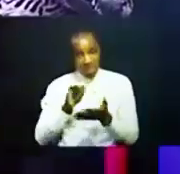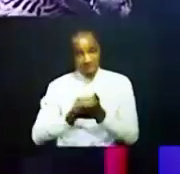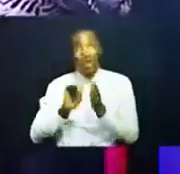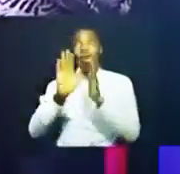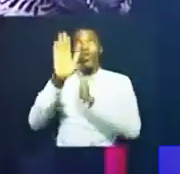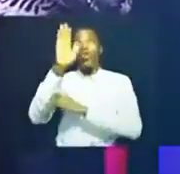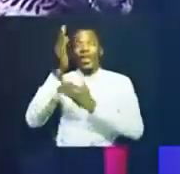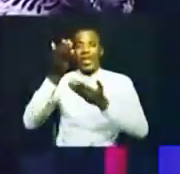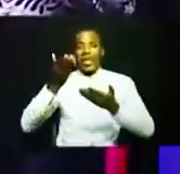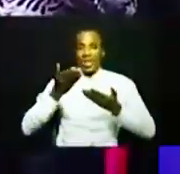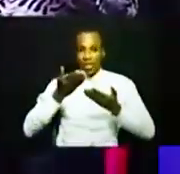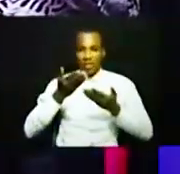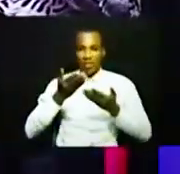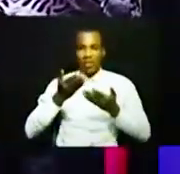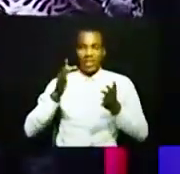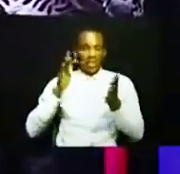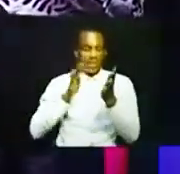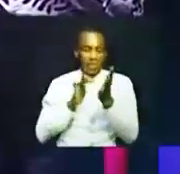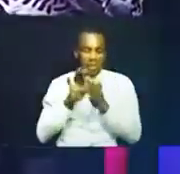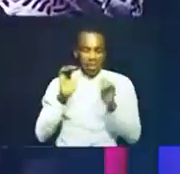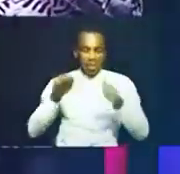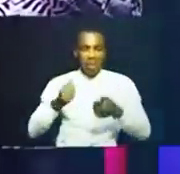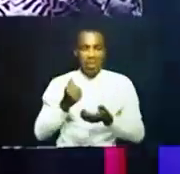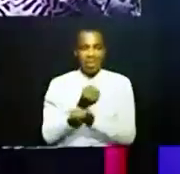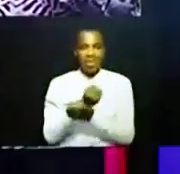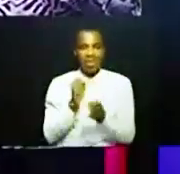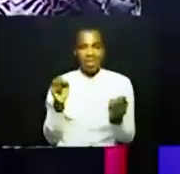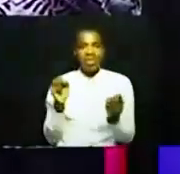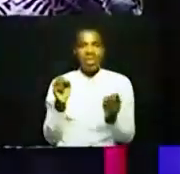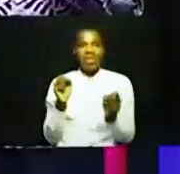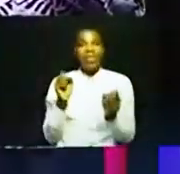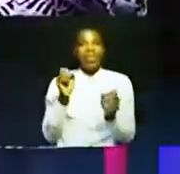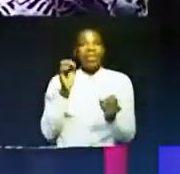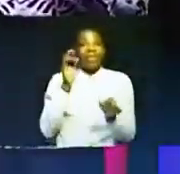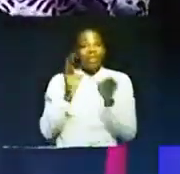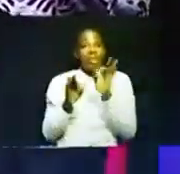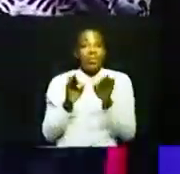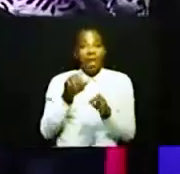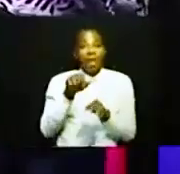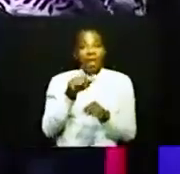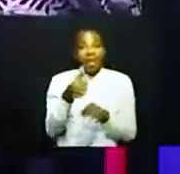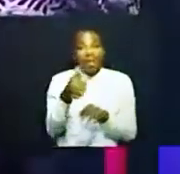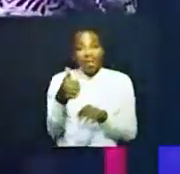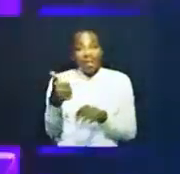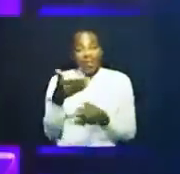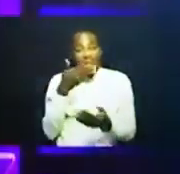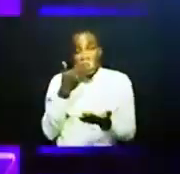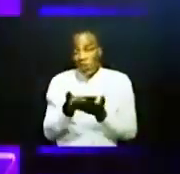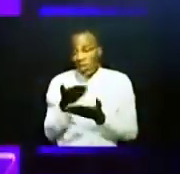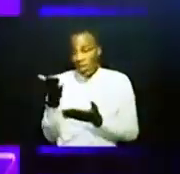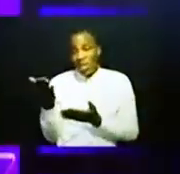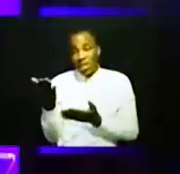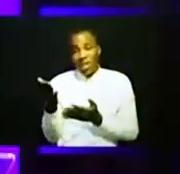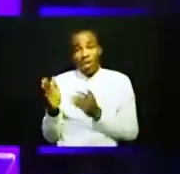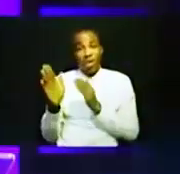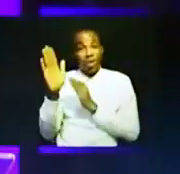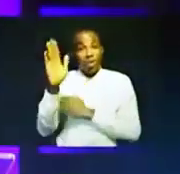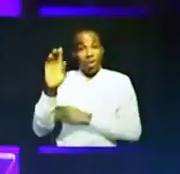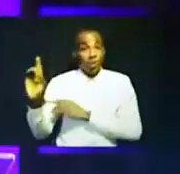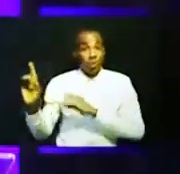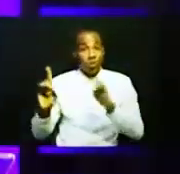has given us, and Jesus who saved us, if there's anything good that God has done for